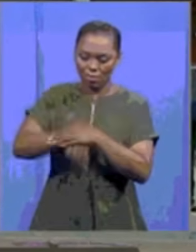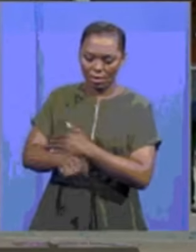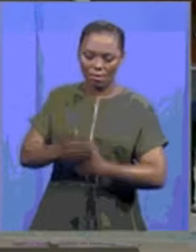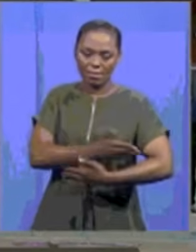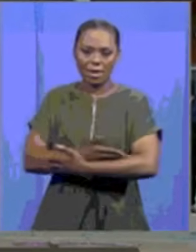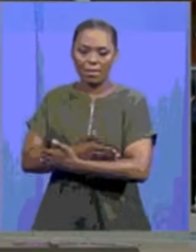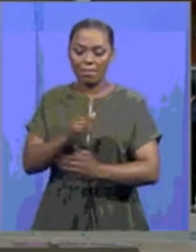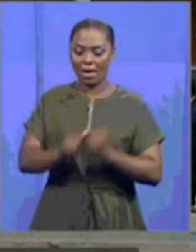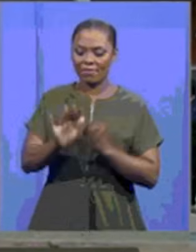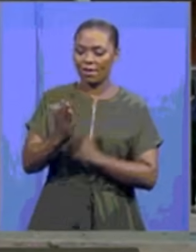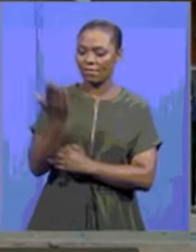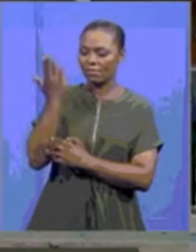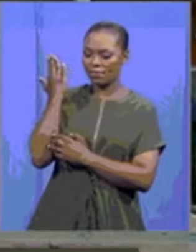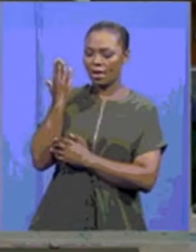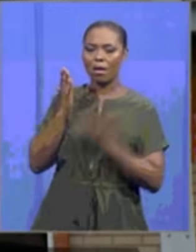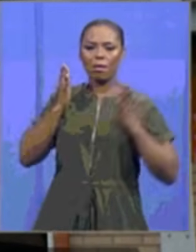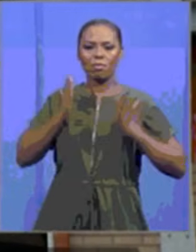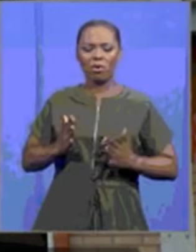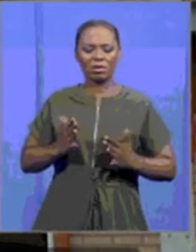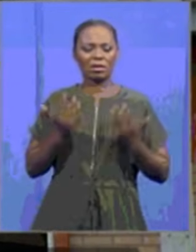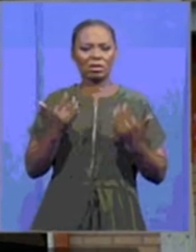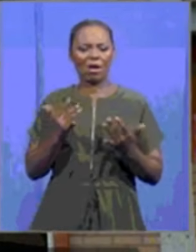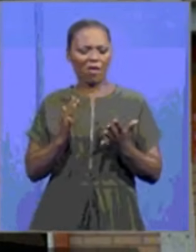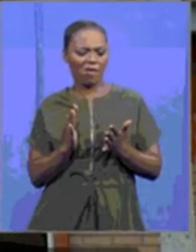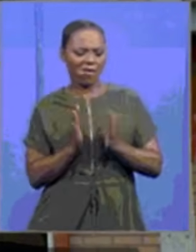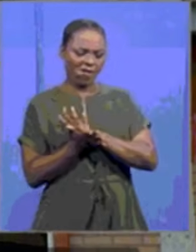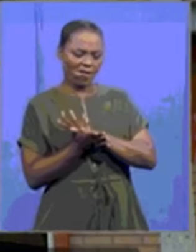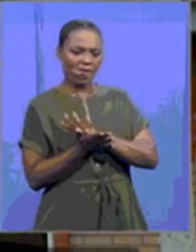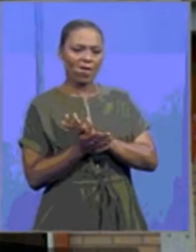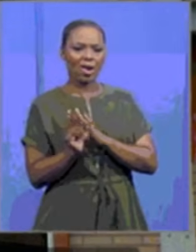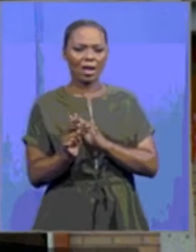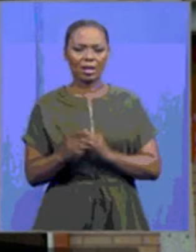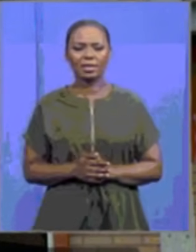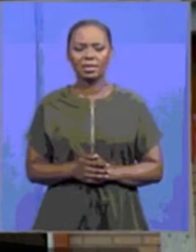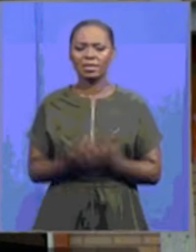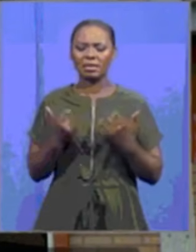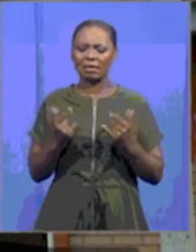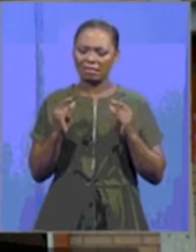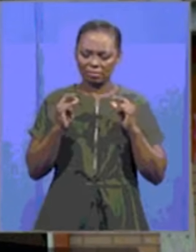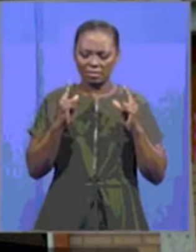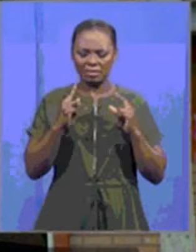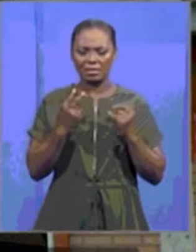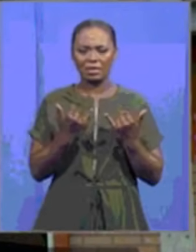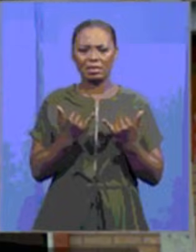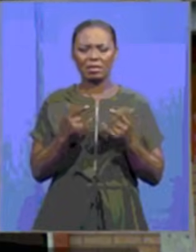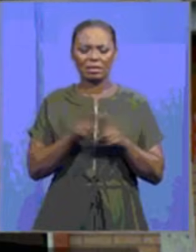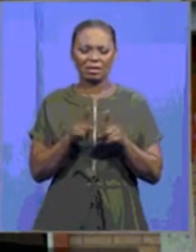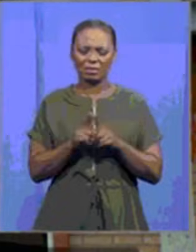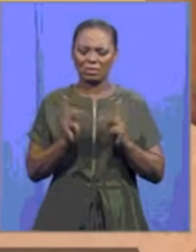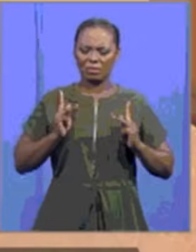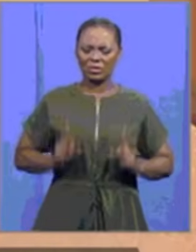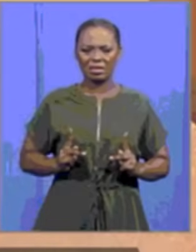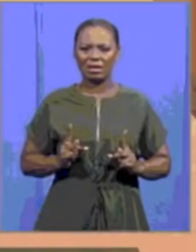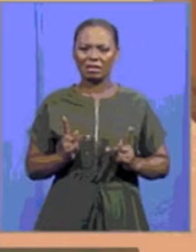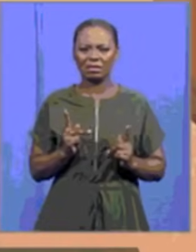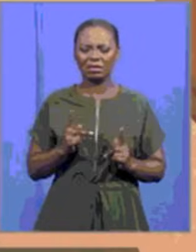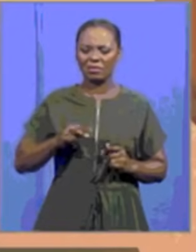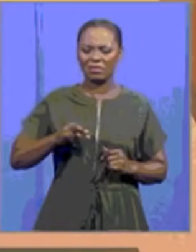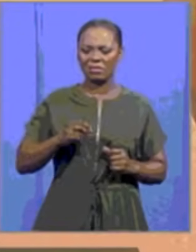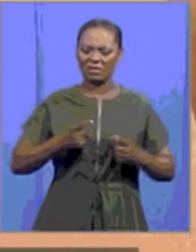tša go feta. Lethabo la bona le ile la fetoga mahloko mo le ga bjale go sa tsebile go seemo sa bophelo bja gage. Nthabiseng